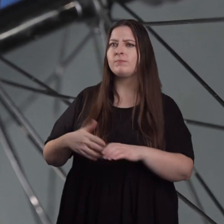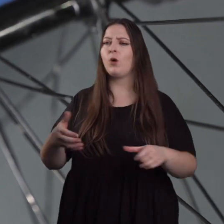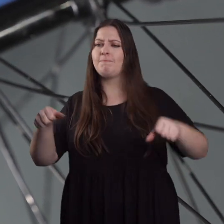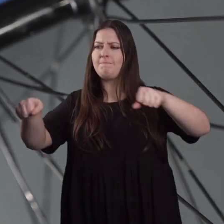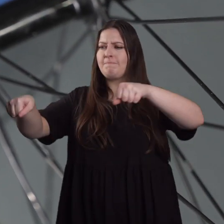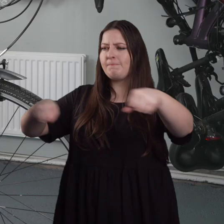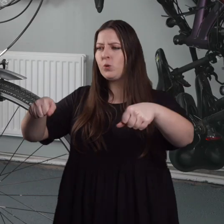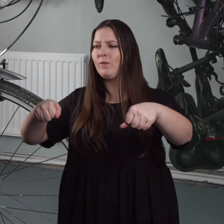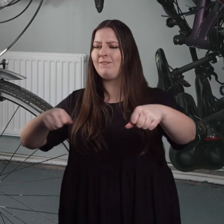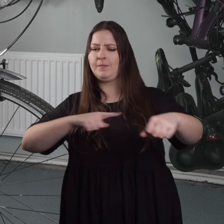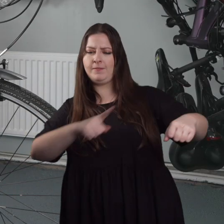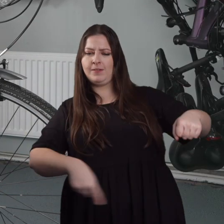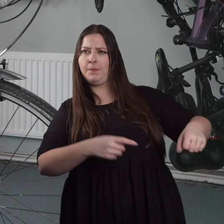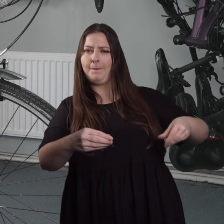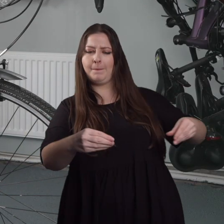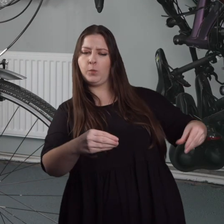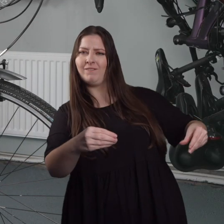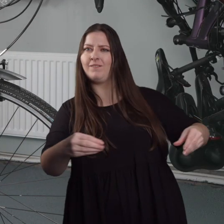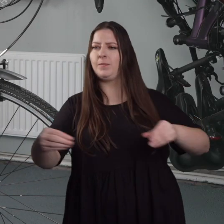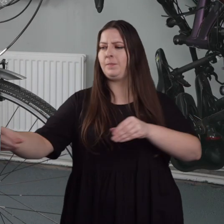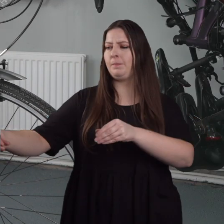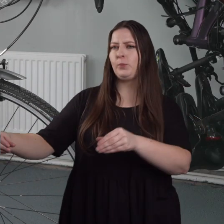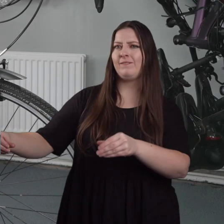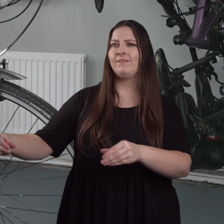Hold and try to move important parts